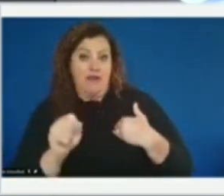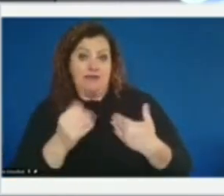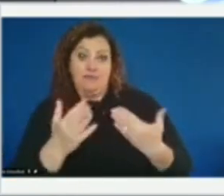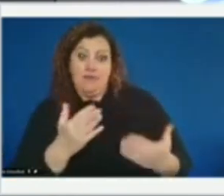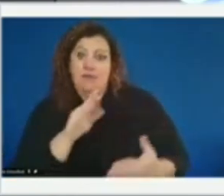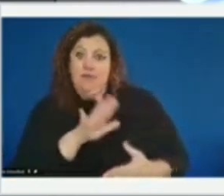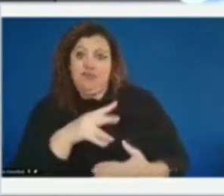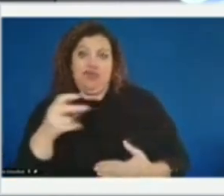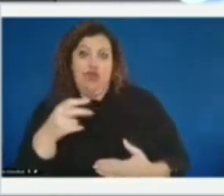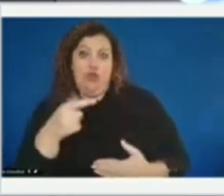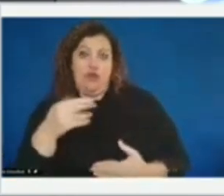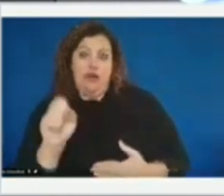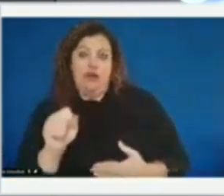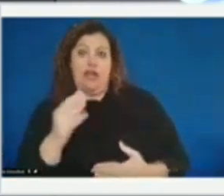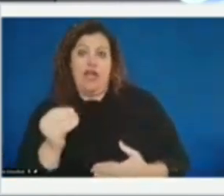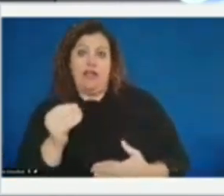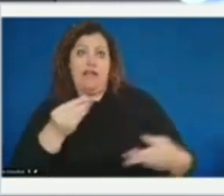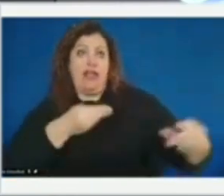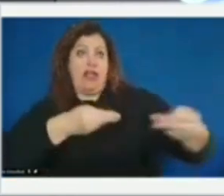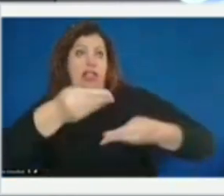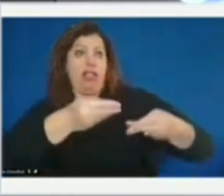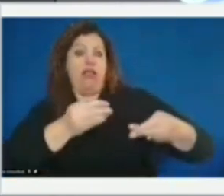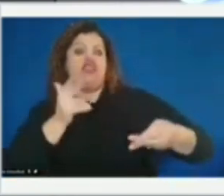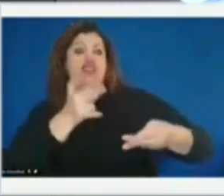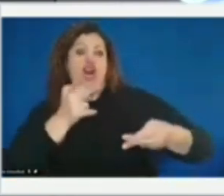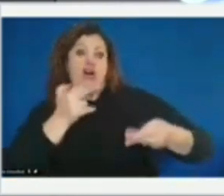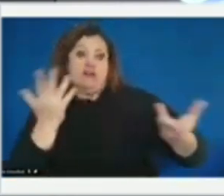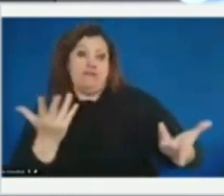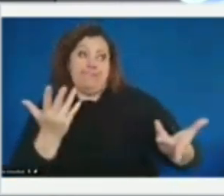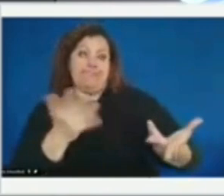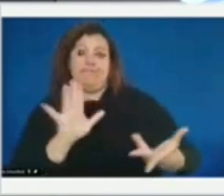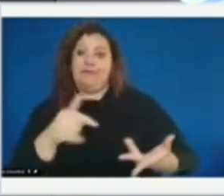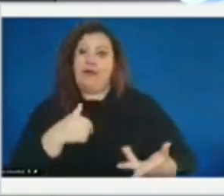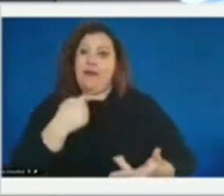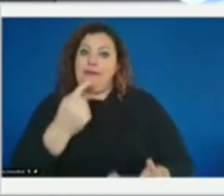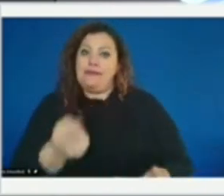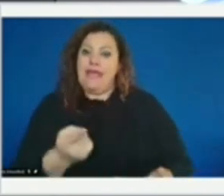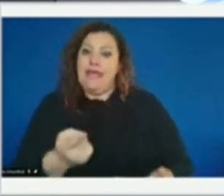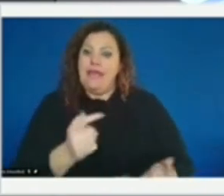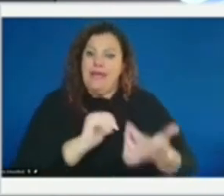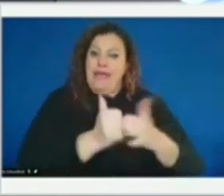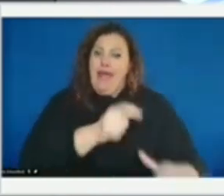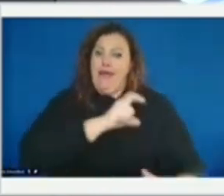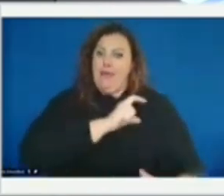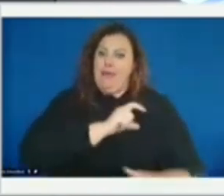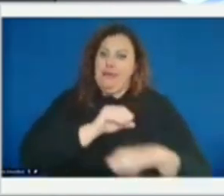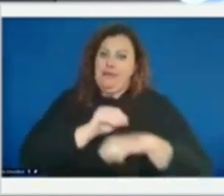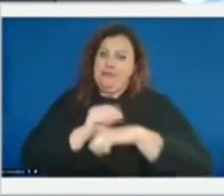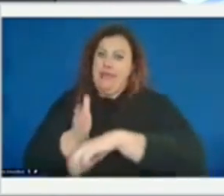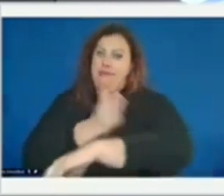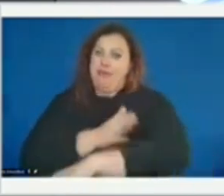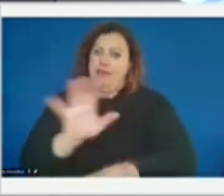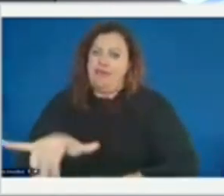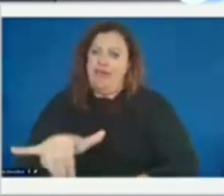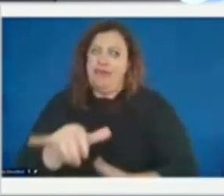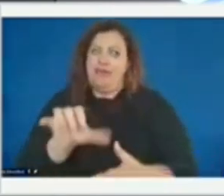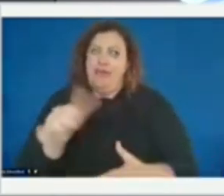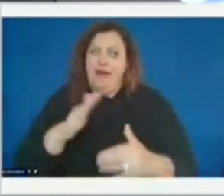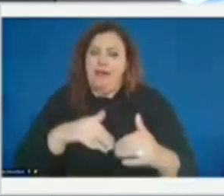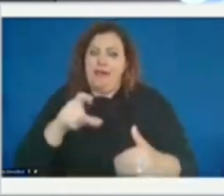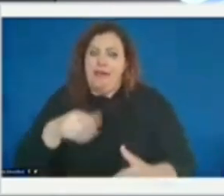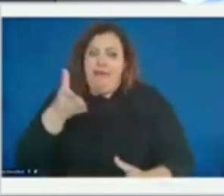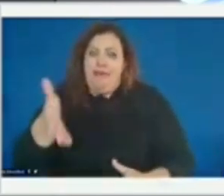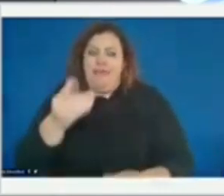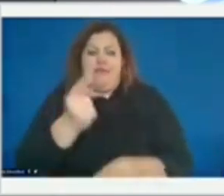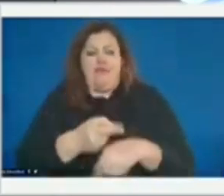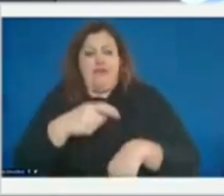getting shot and losing their lives, I would argue strenuously, how do the police impact that? Other than having to be there at the right time to know what's